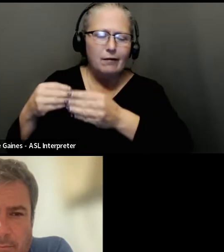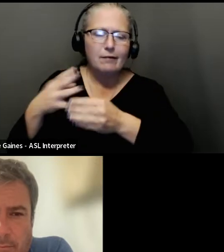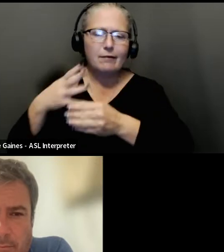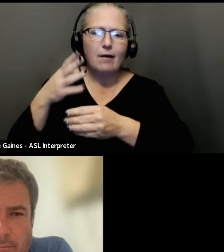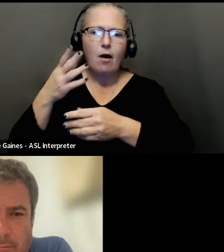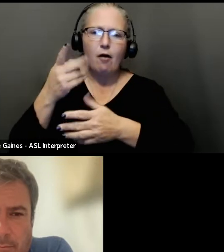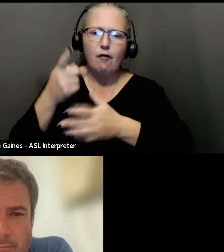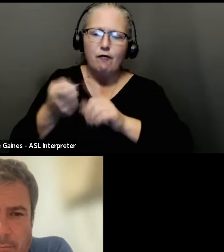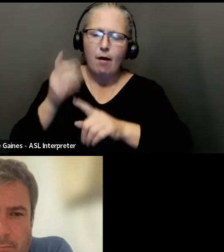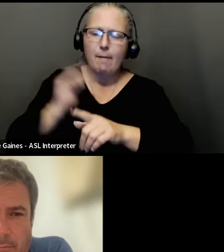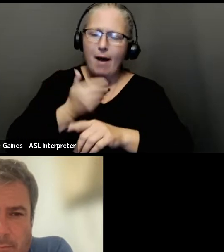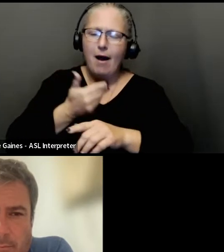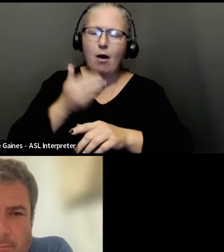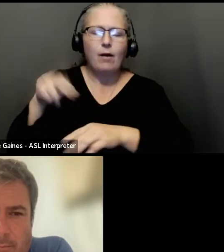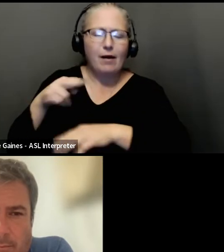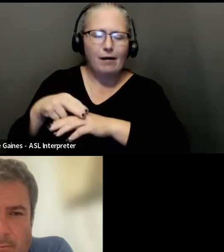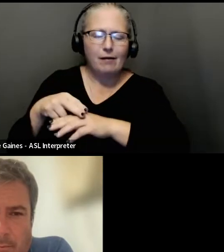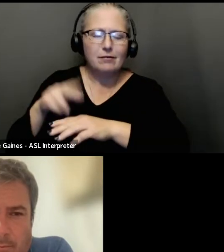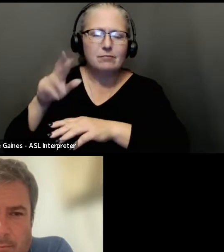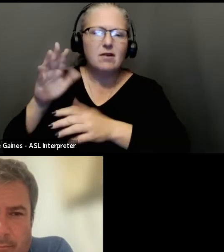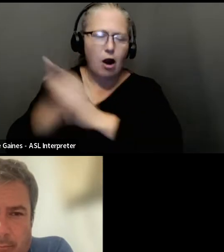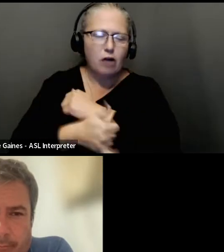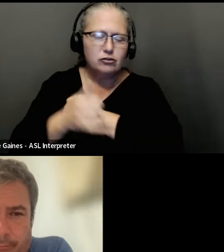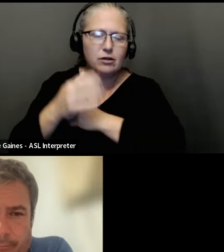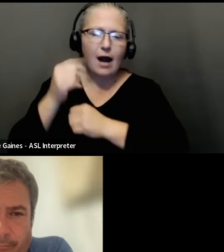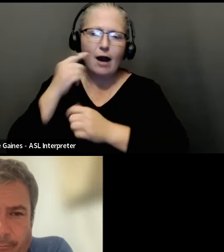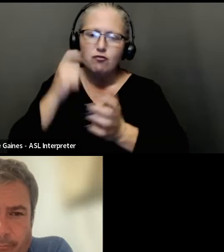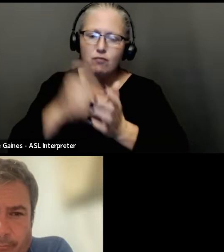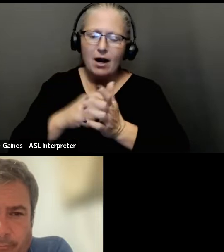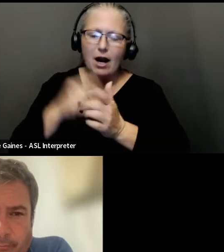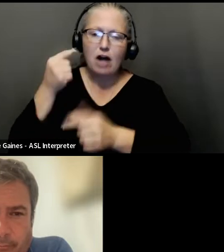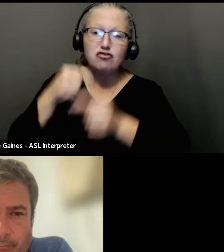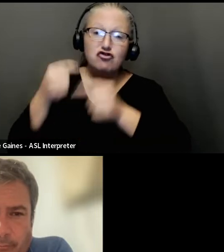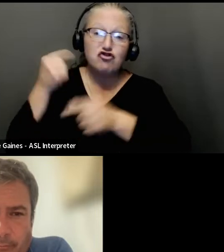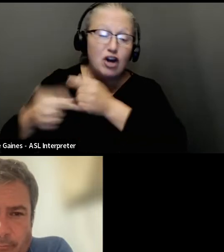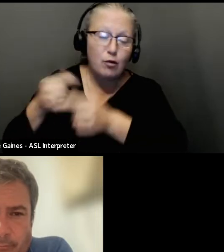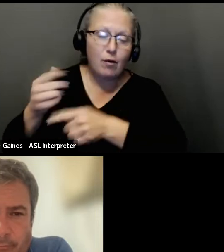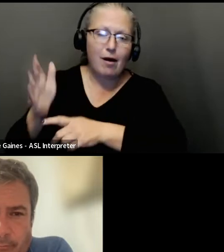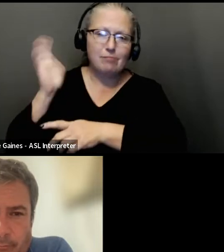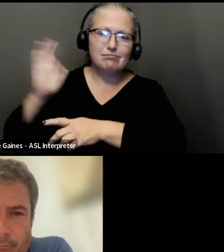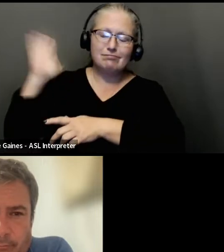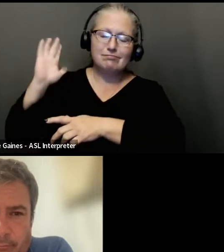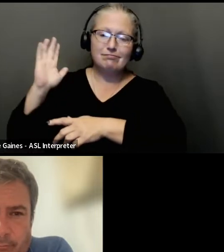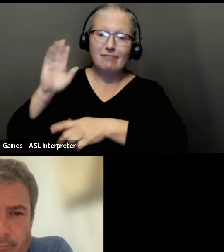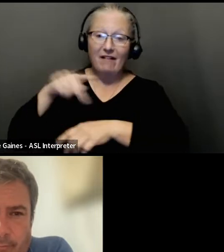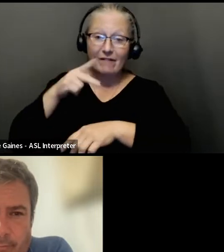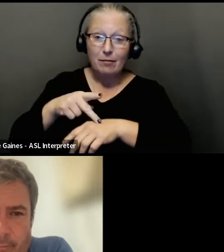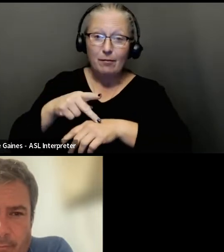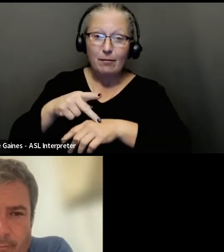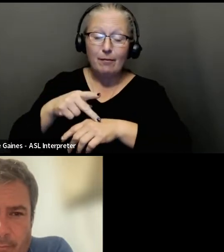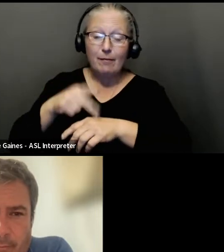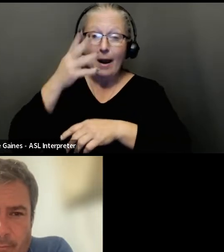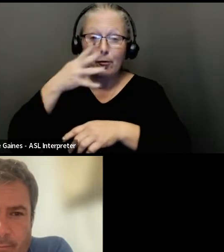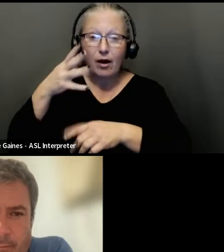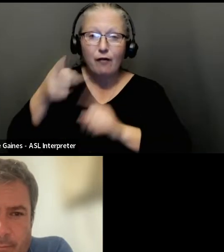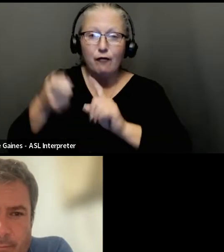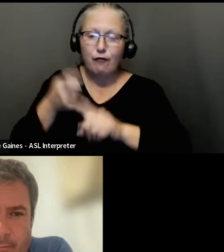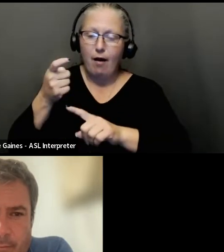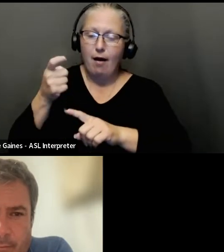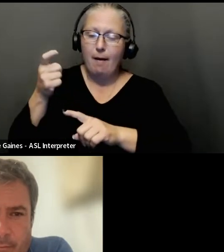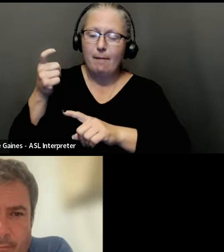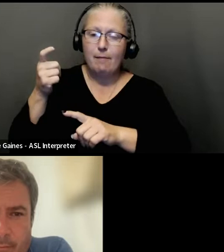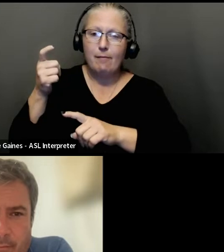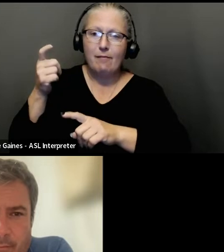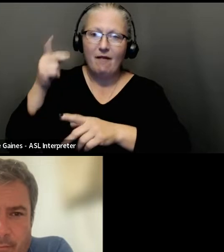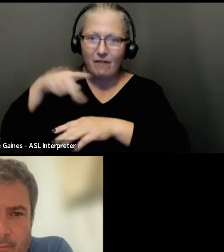nation. I also want to recognize the generations before me of Filipino immigrants and of Filipino descent, born and raised